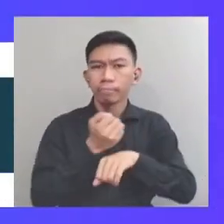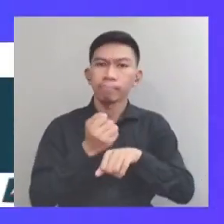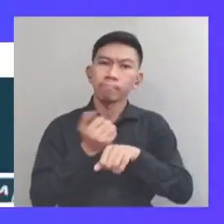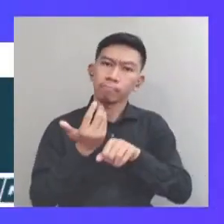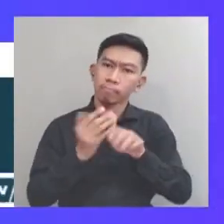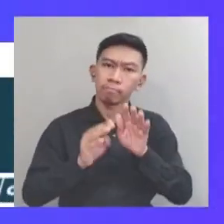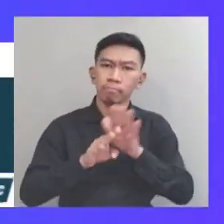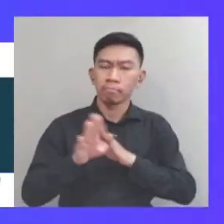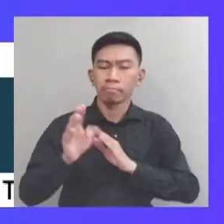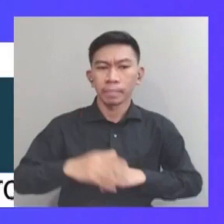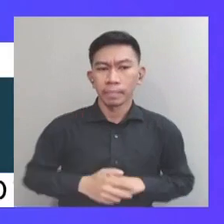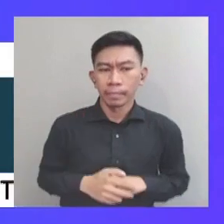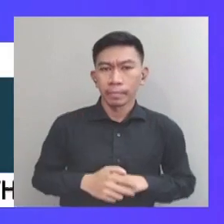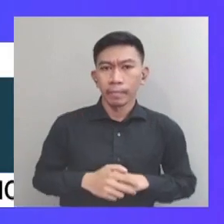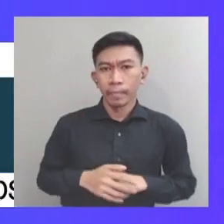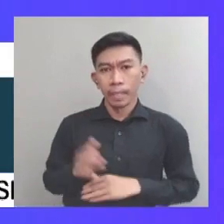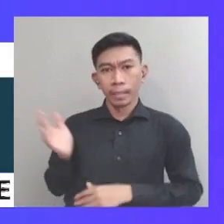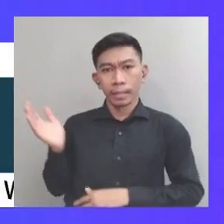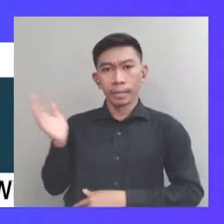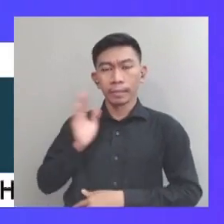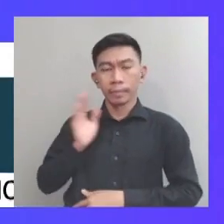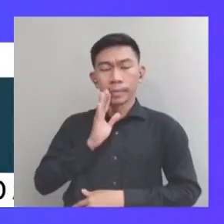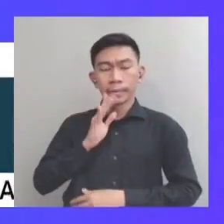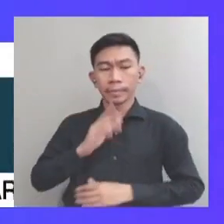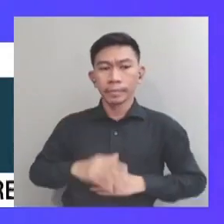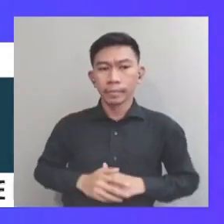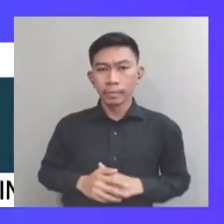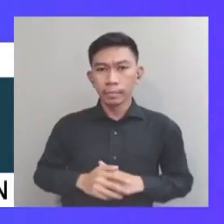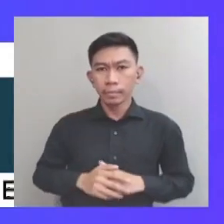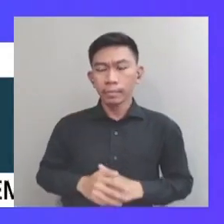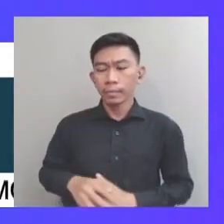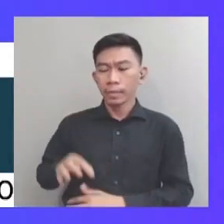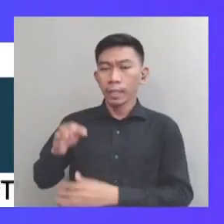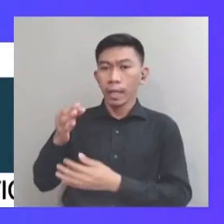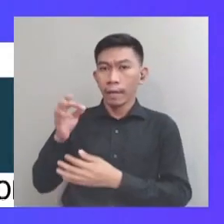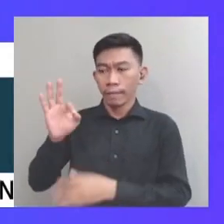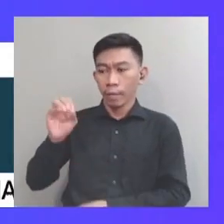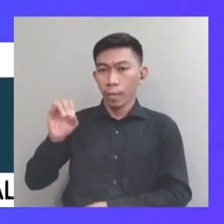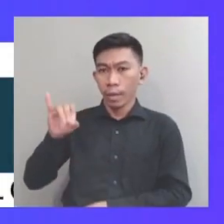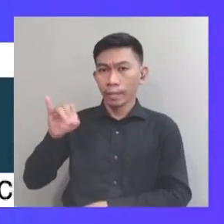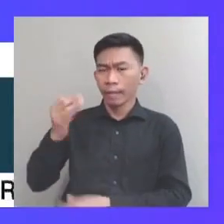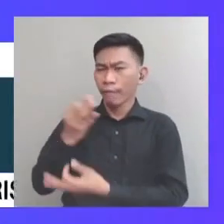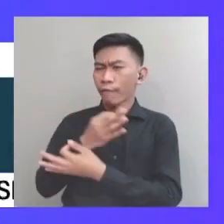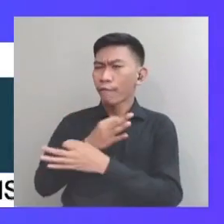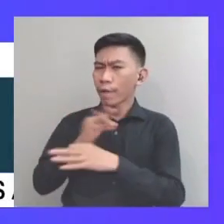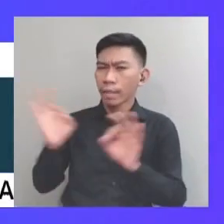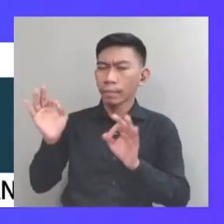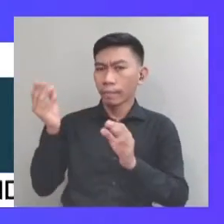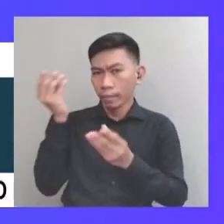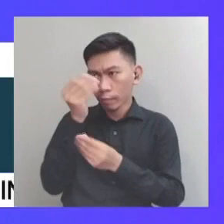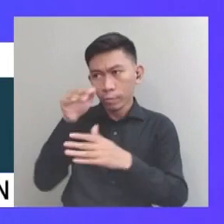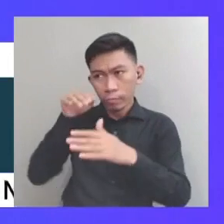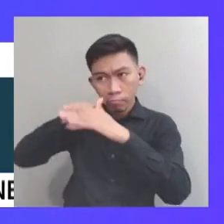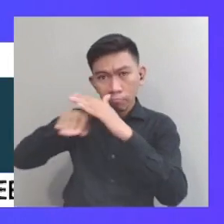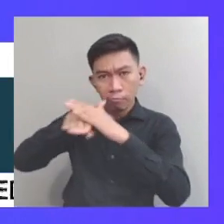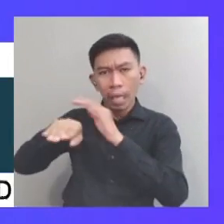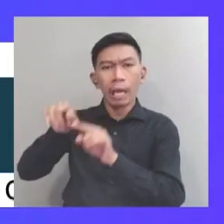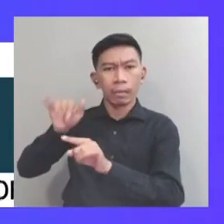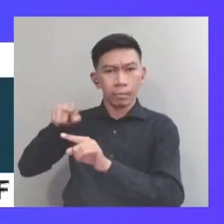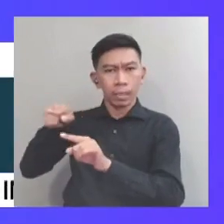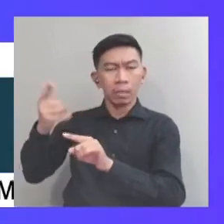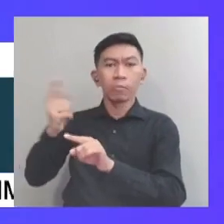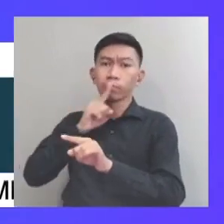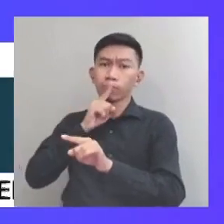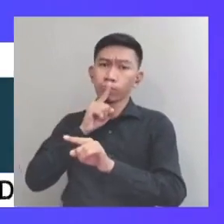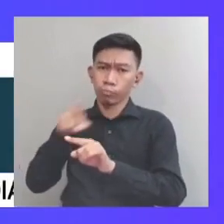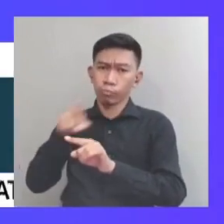We also have to highlight that the FOI program has greatly advanced the campaign against misinformation and disinformation